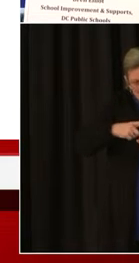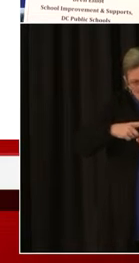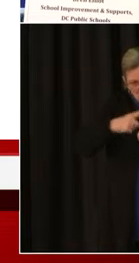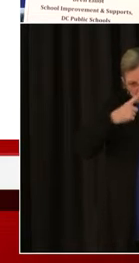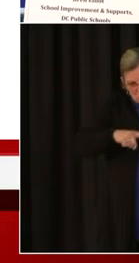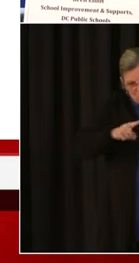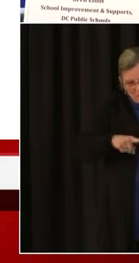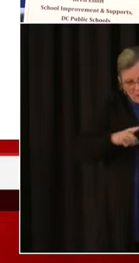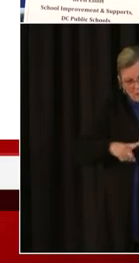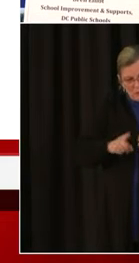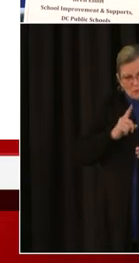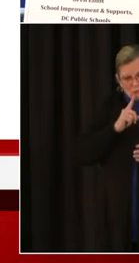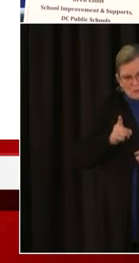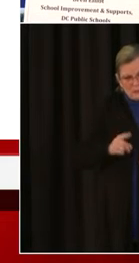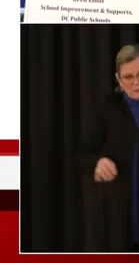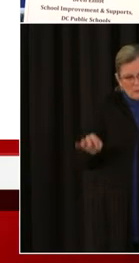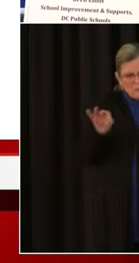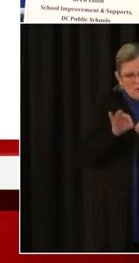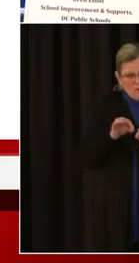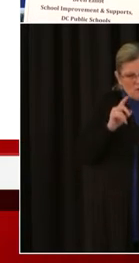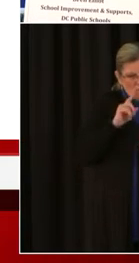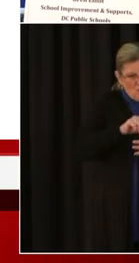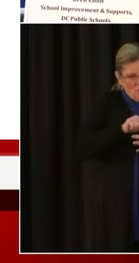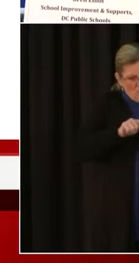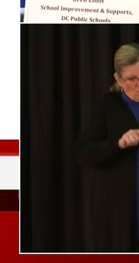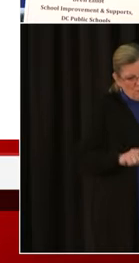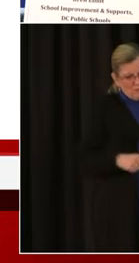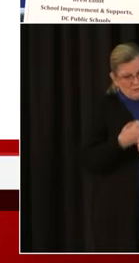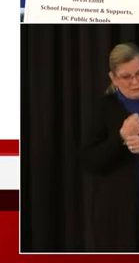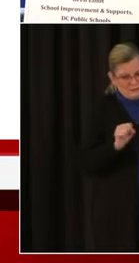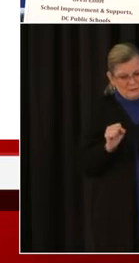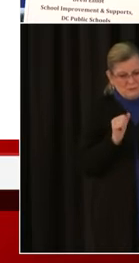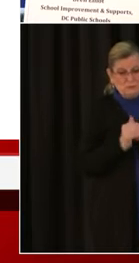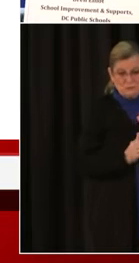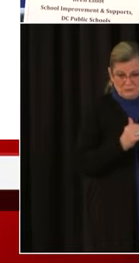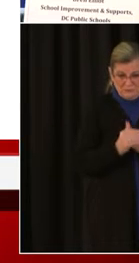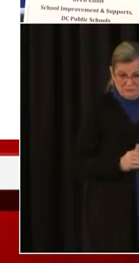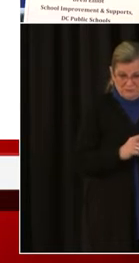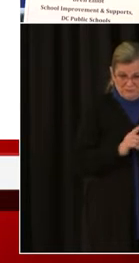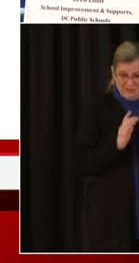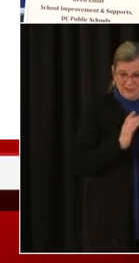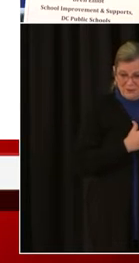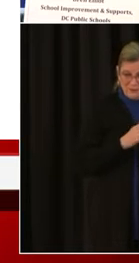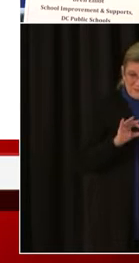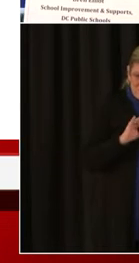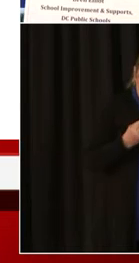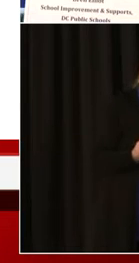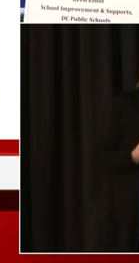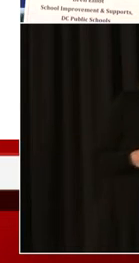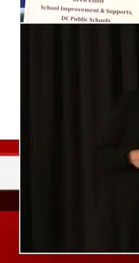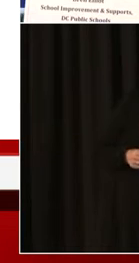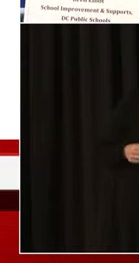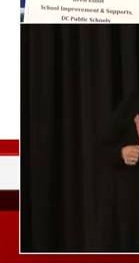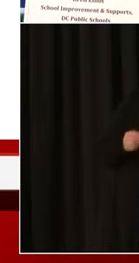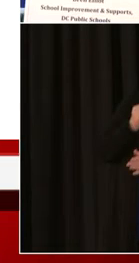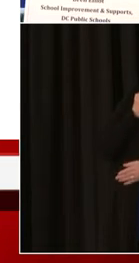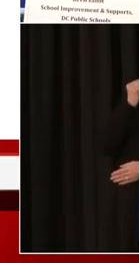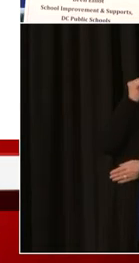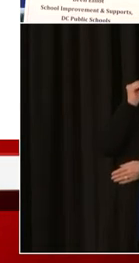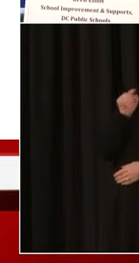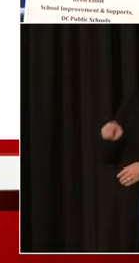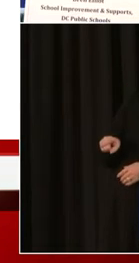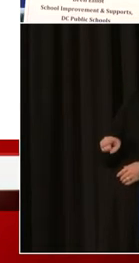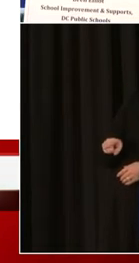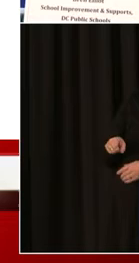the importance of the following safety processes and ask that our families reinforce these at home. This